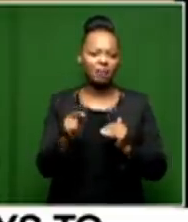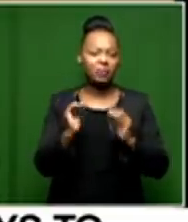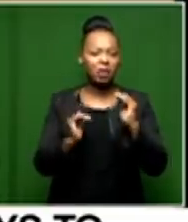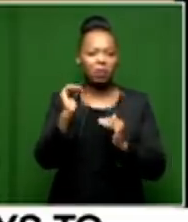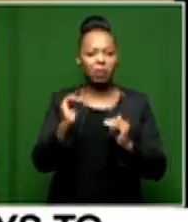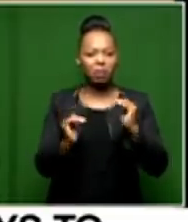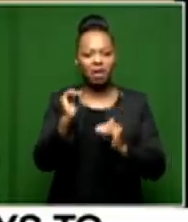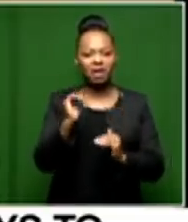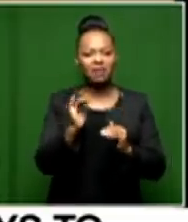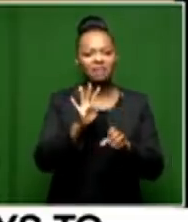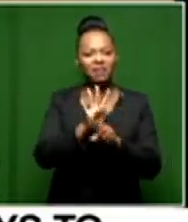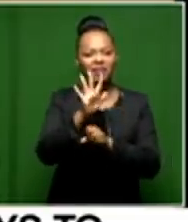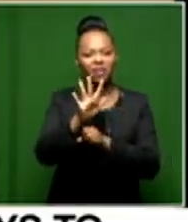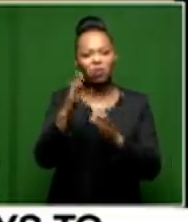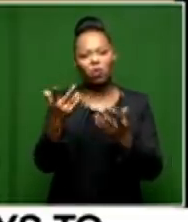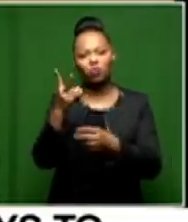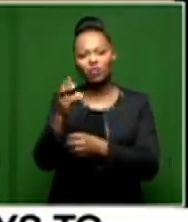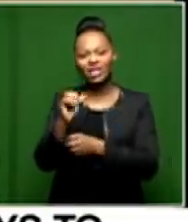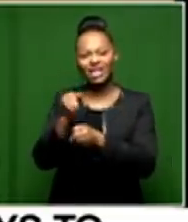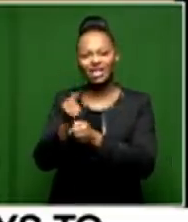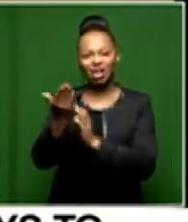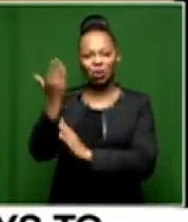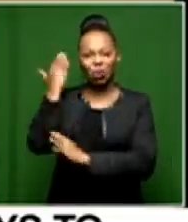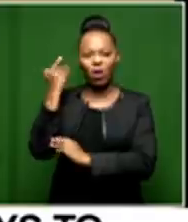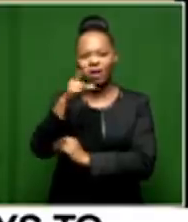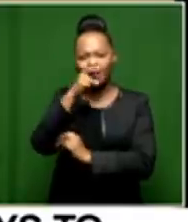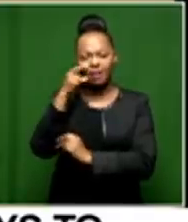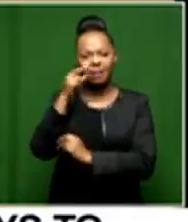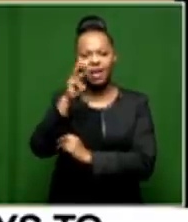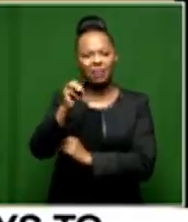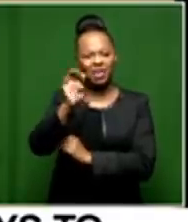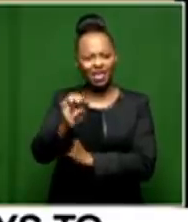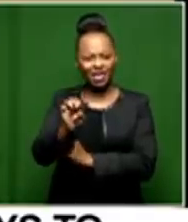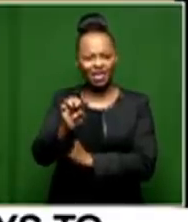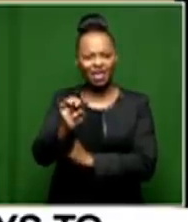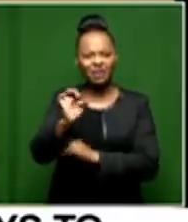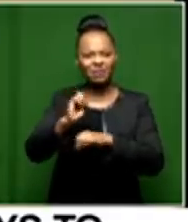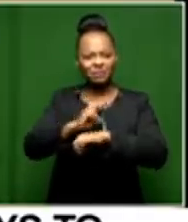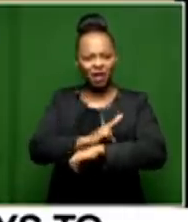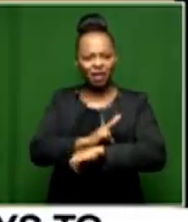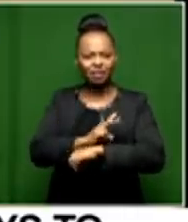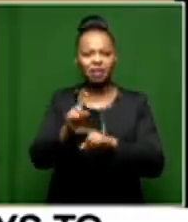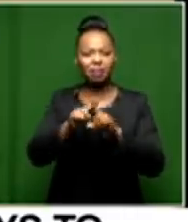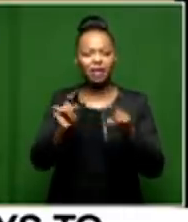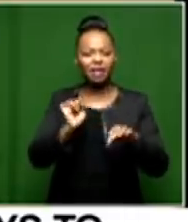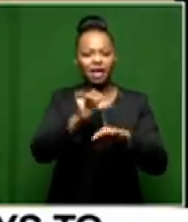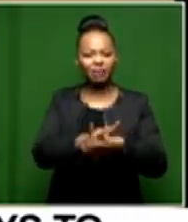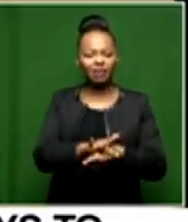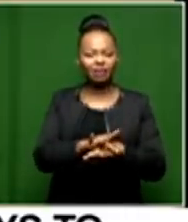what 15, 20 years ago was called ME, or still is called ME, but similar effects of a